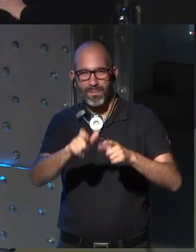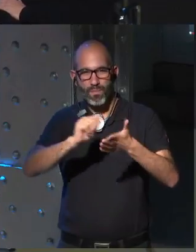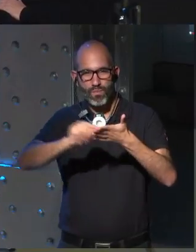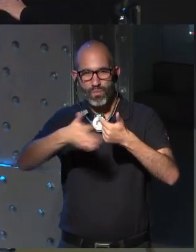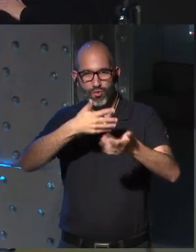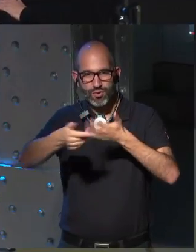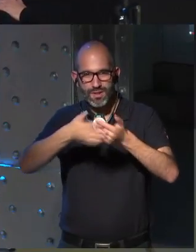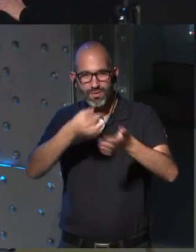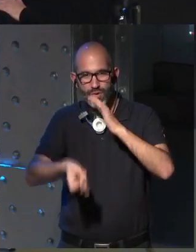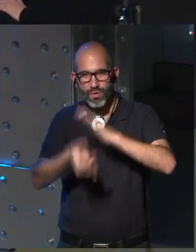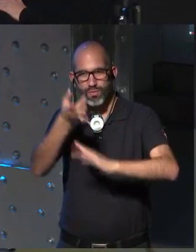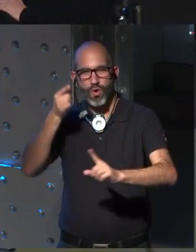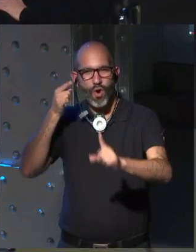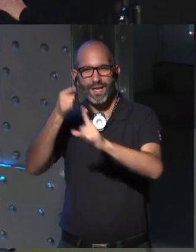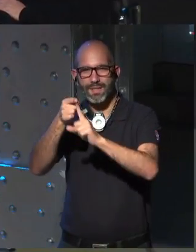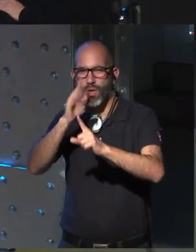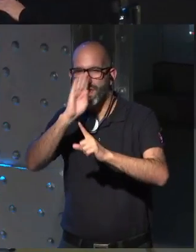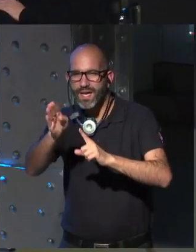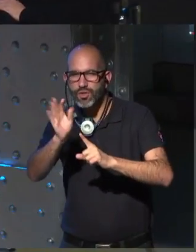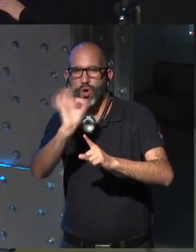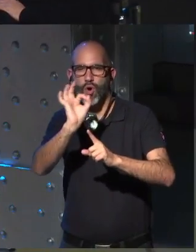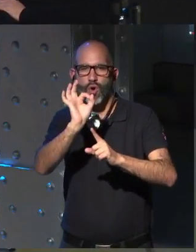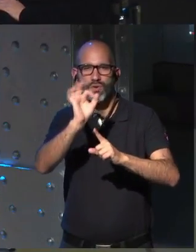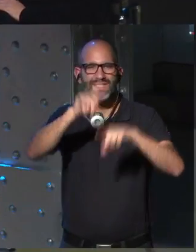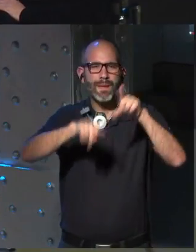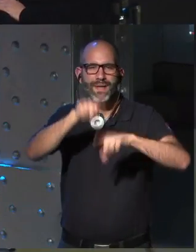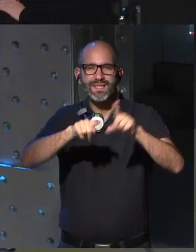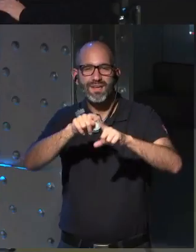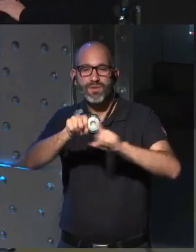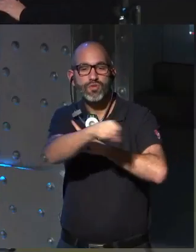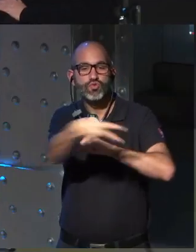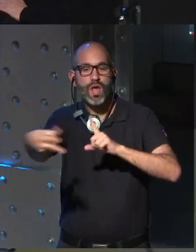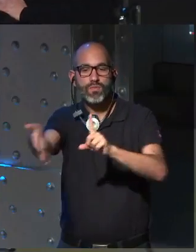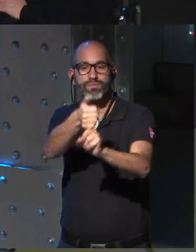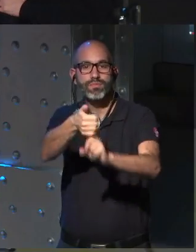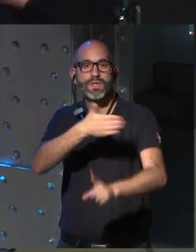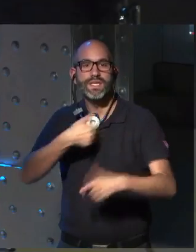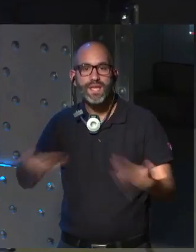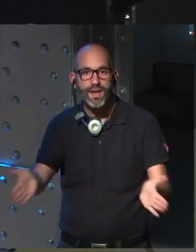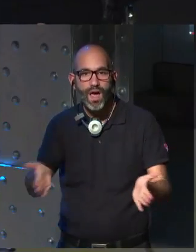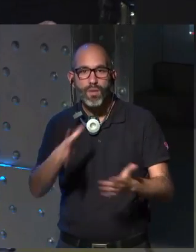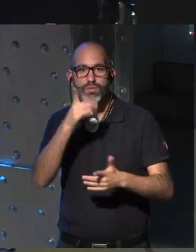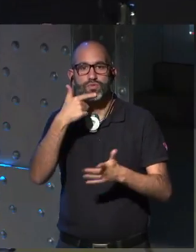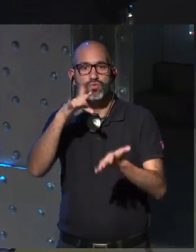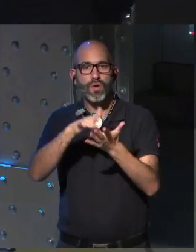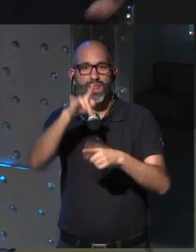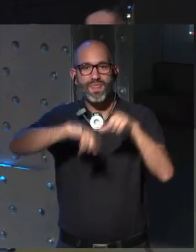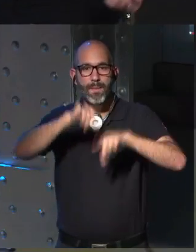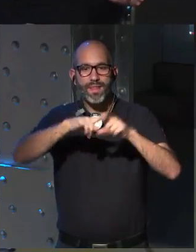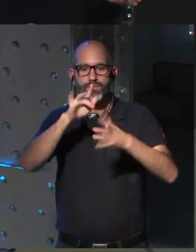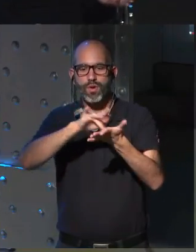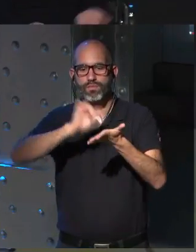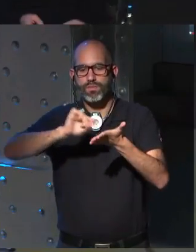has to do with what you want to get from your playing, but volviendo